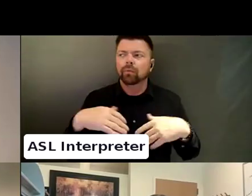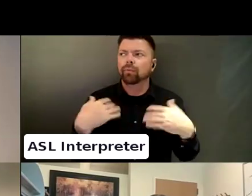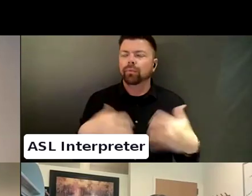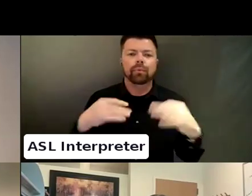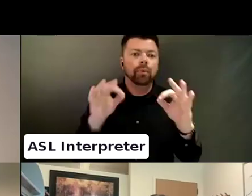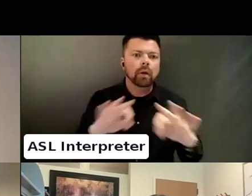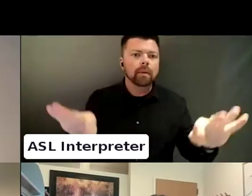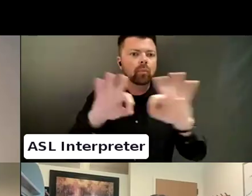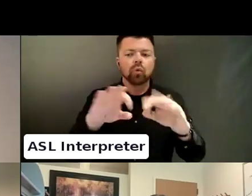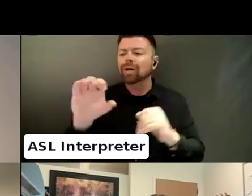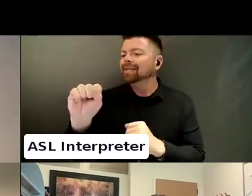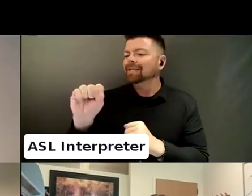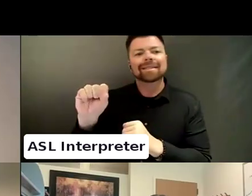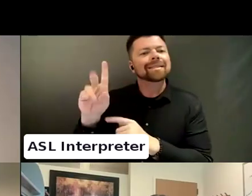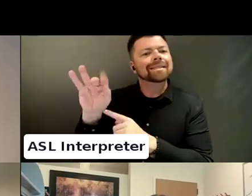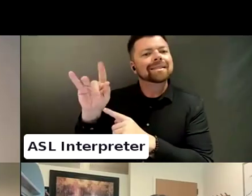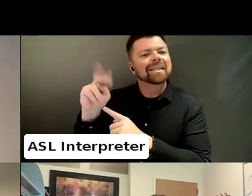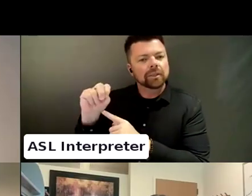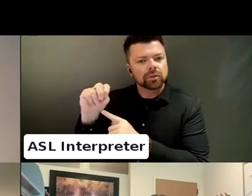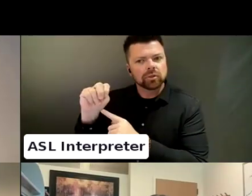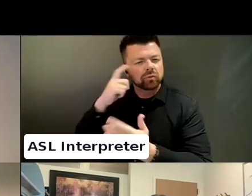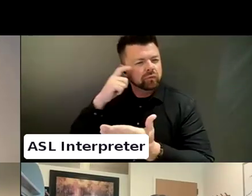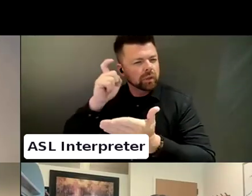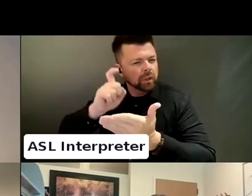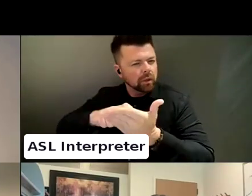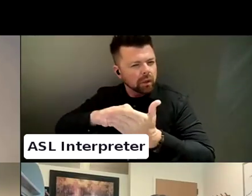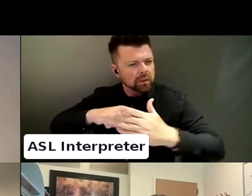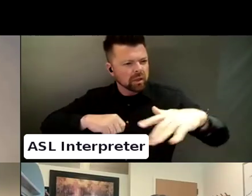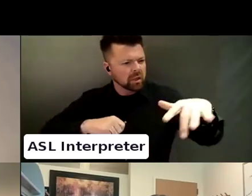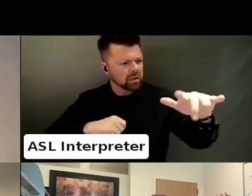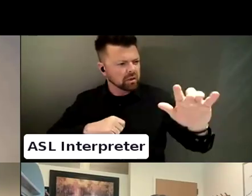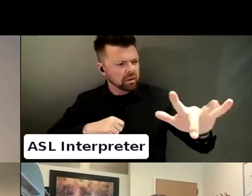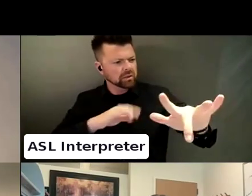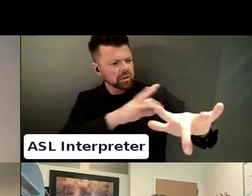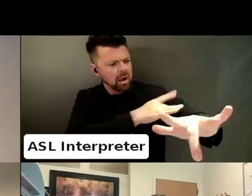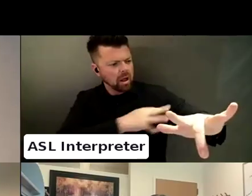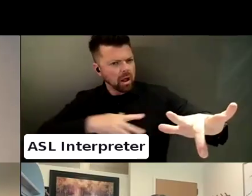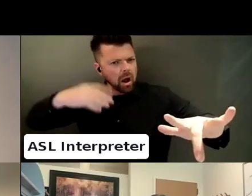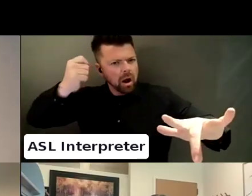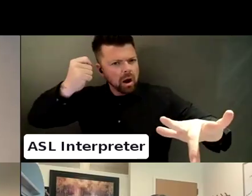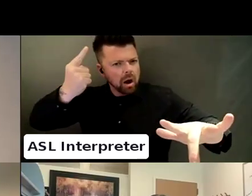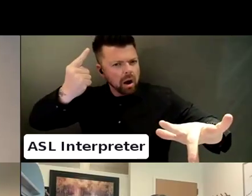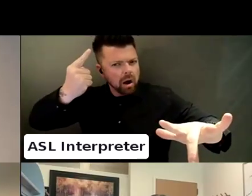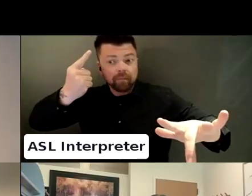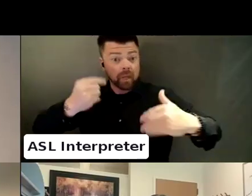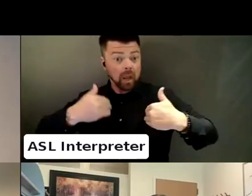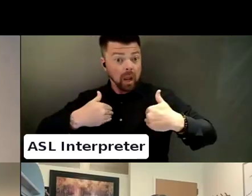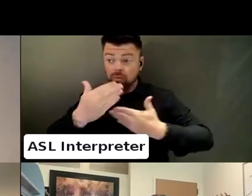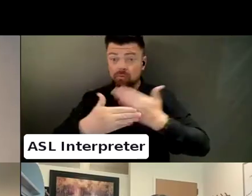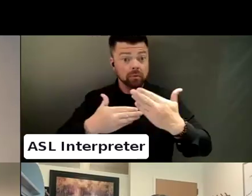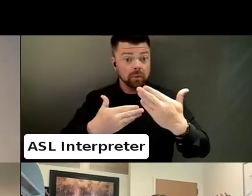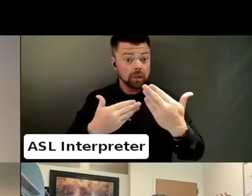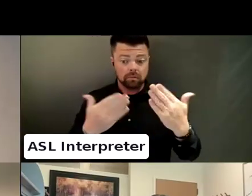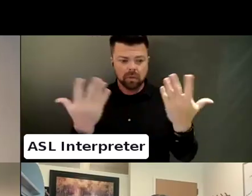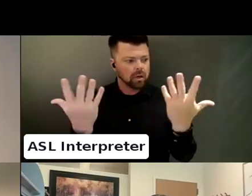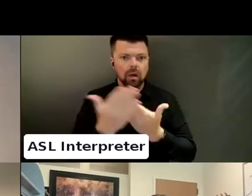is. And we know that from talking to the community is even though I might be able to have movement in my hand, being able